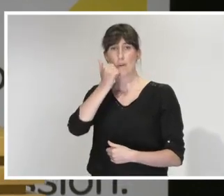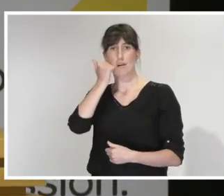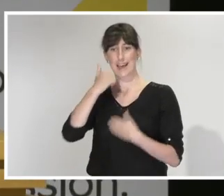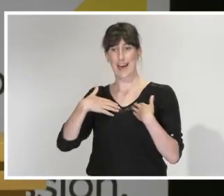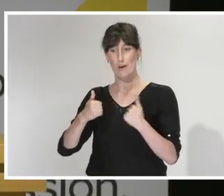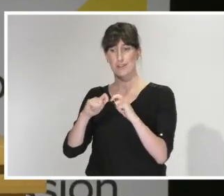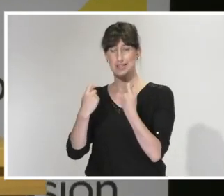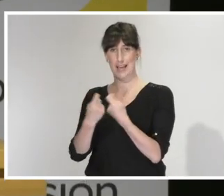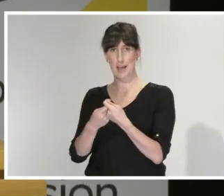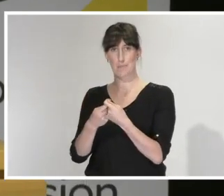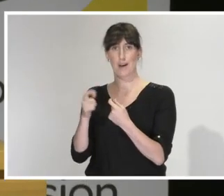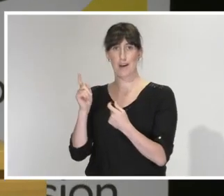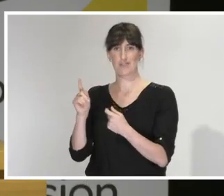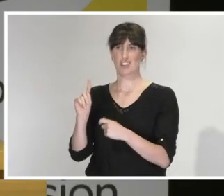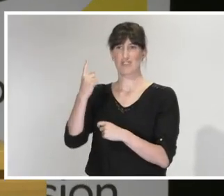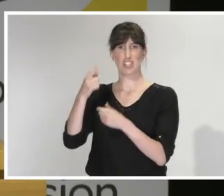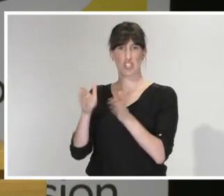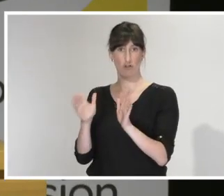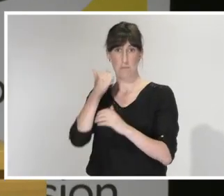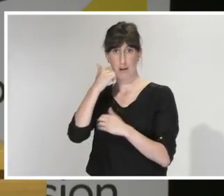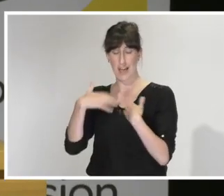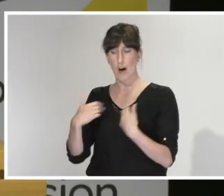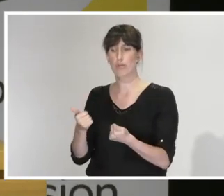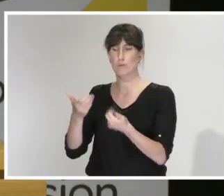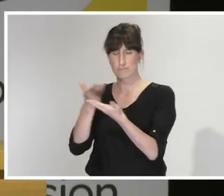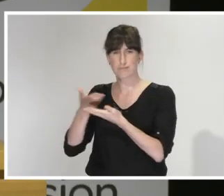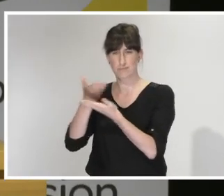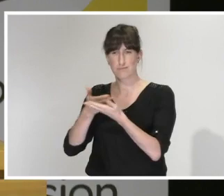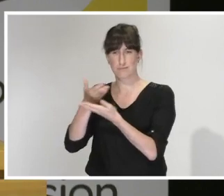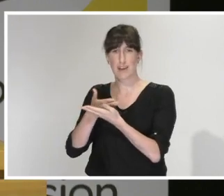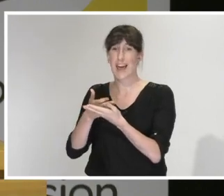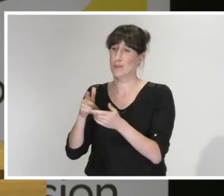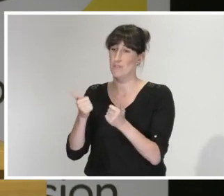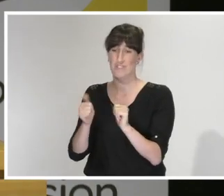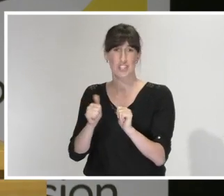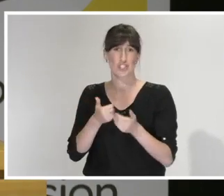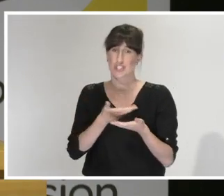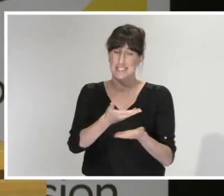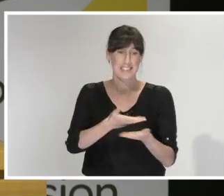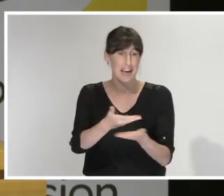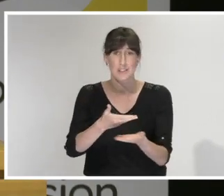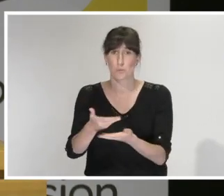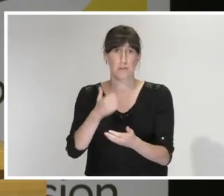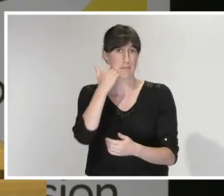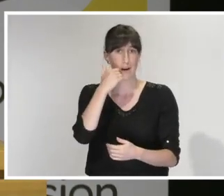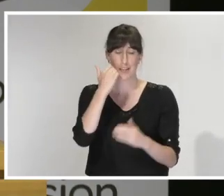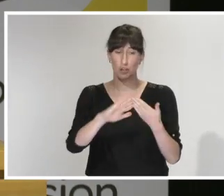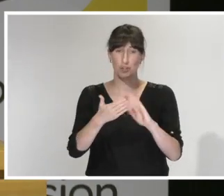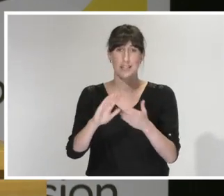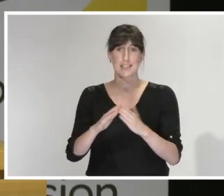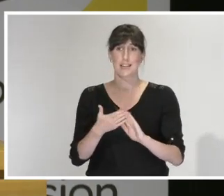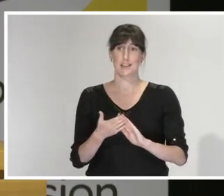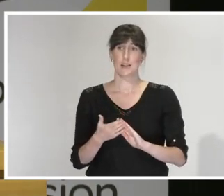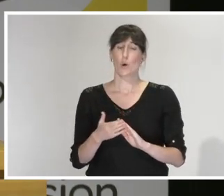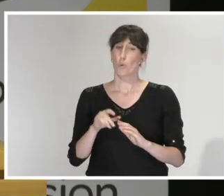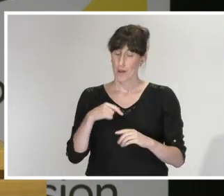Deputy Director General, and have discussed it with Māori communities, with iwi leaders and so on, but it's definitely something that should be